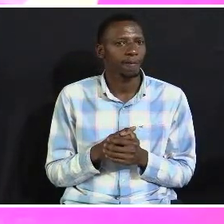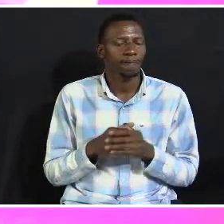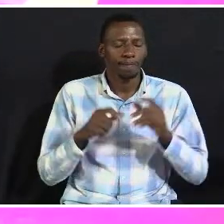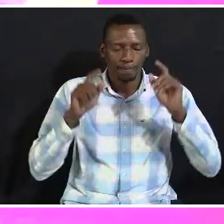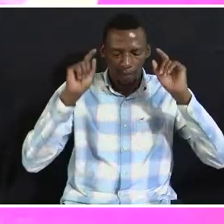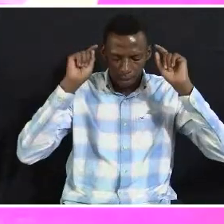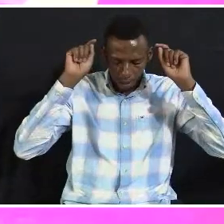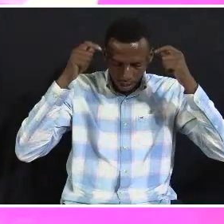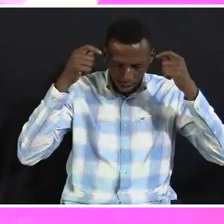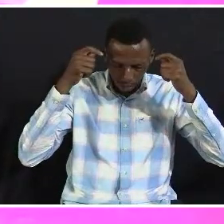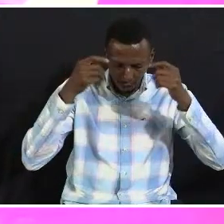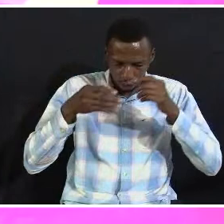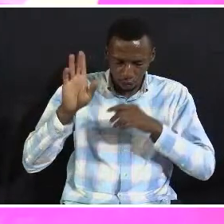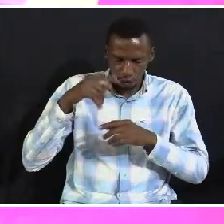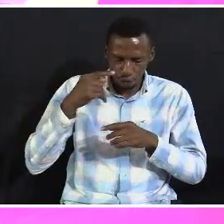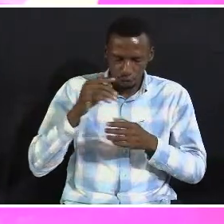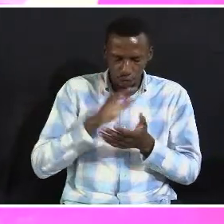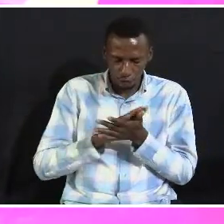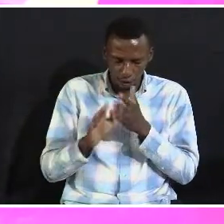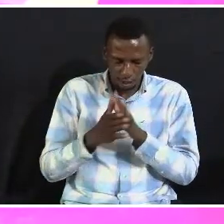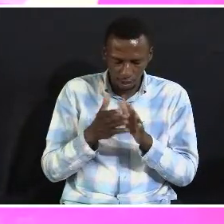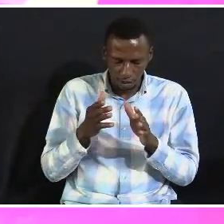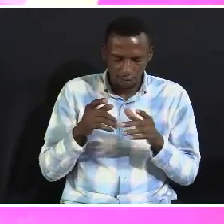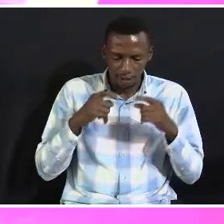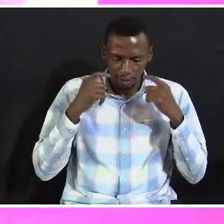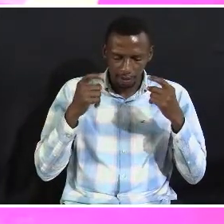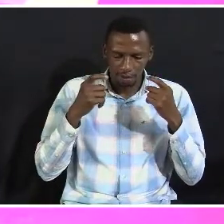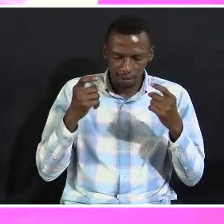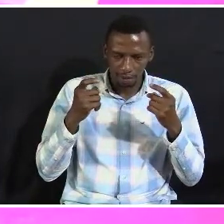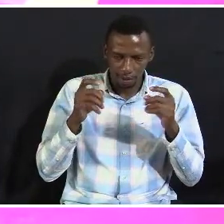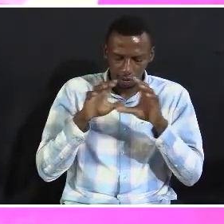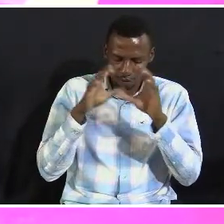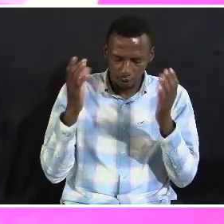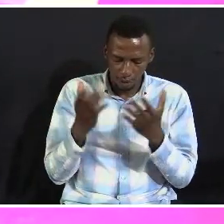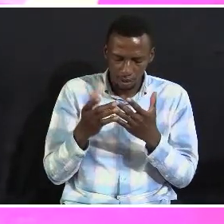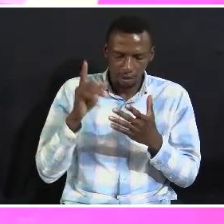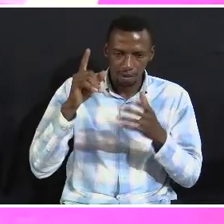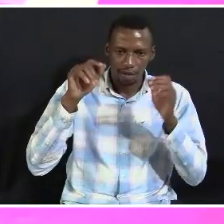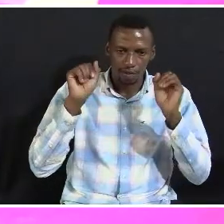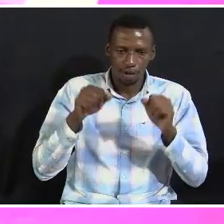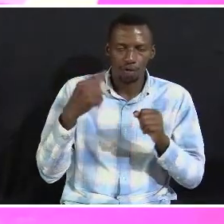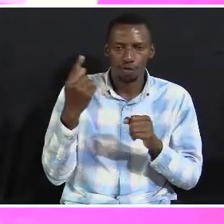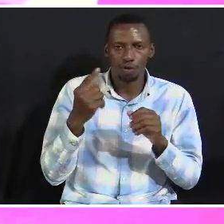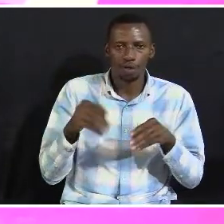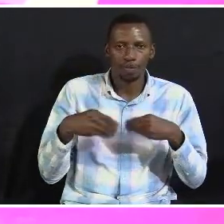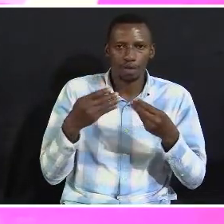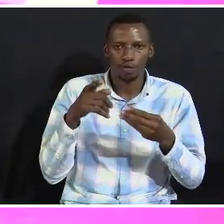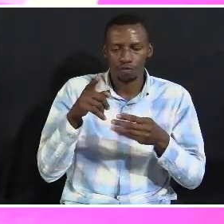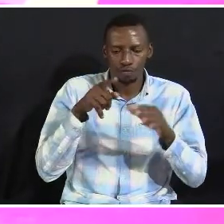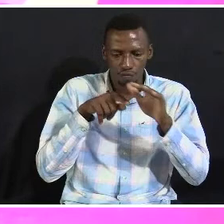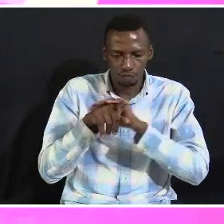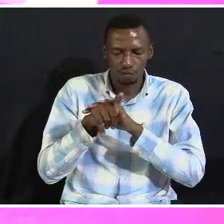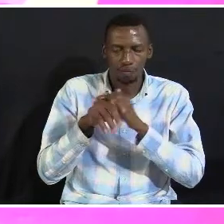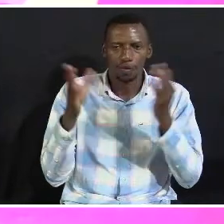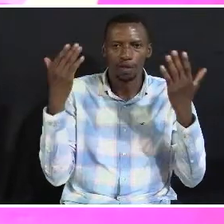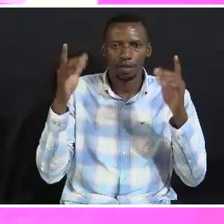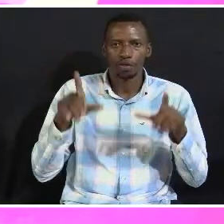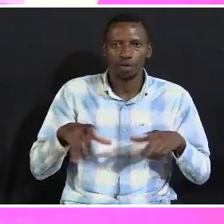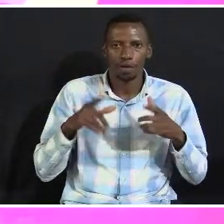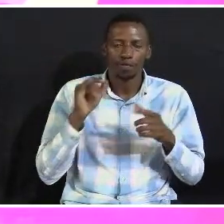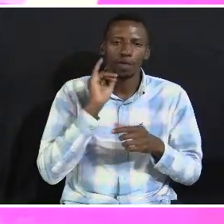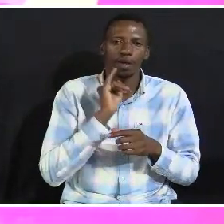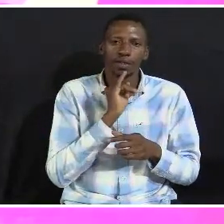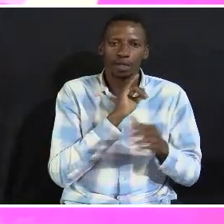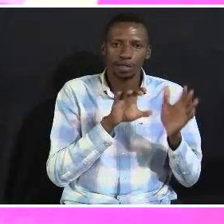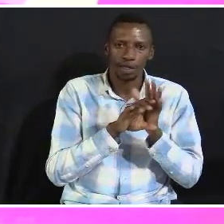Away the sin of the world is the only gate pass into that eternal life. Isaiah chapter 26 and verses